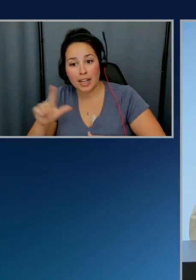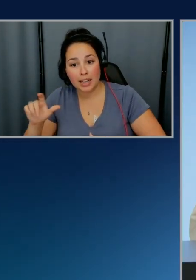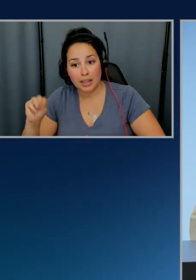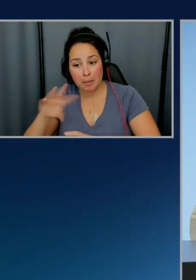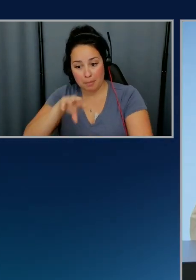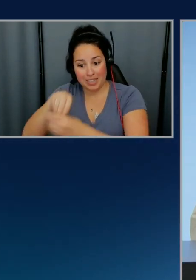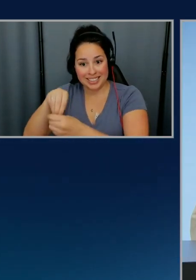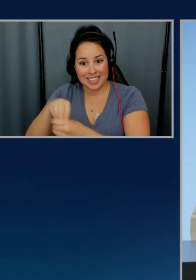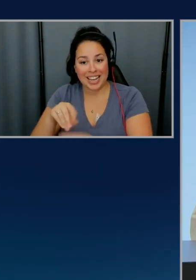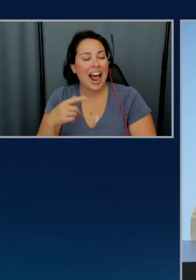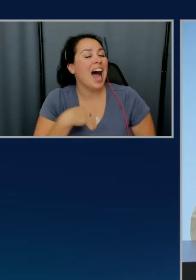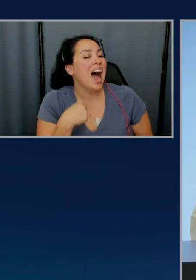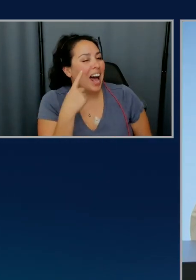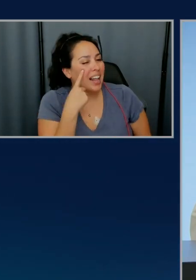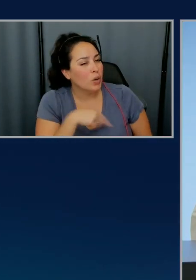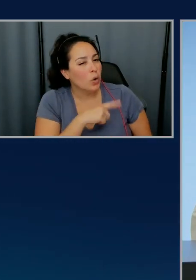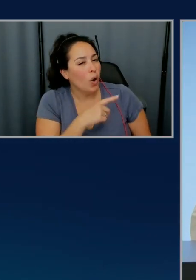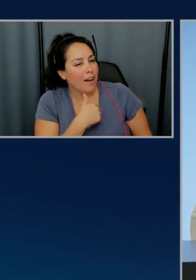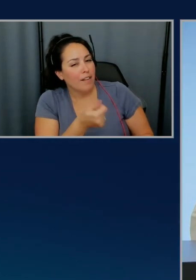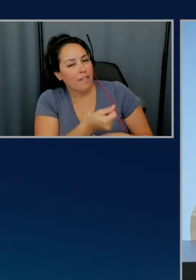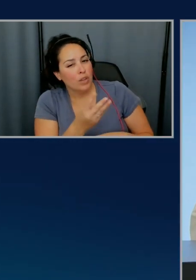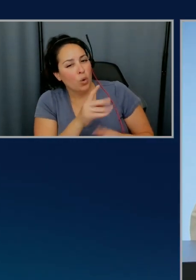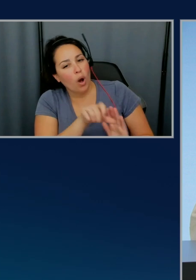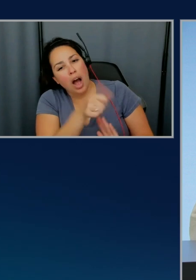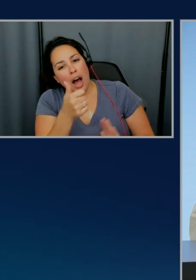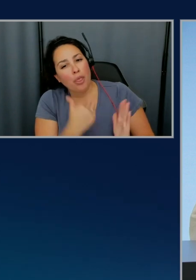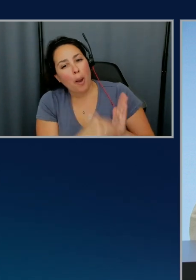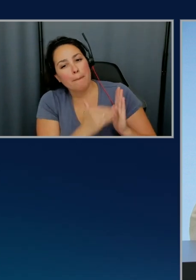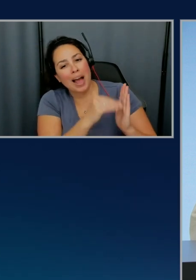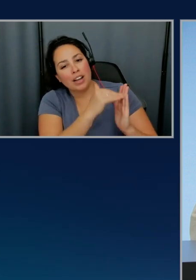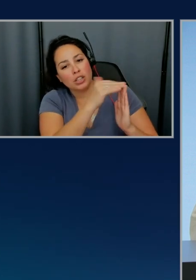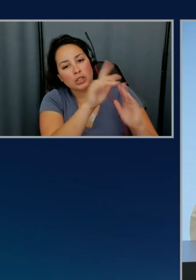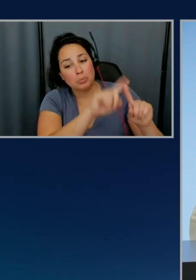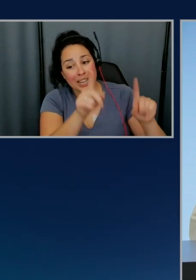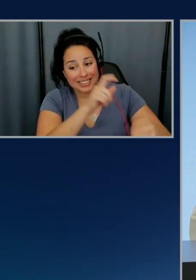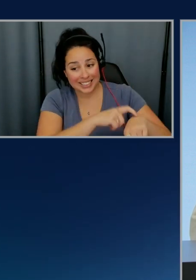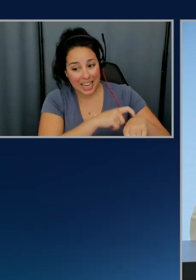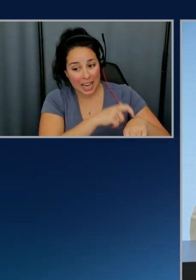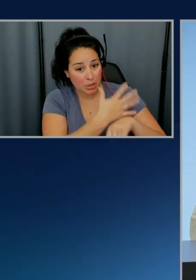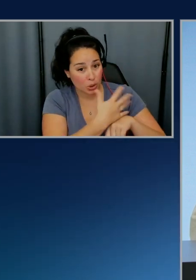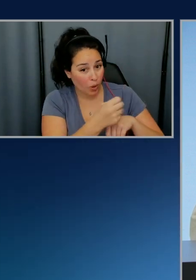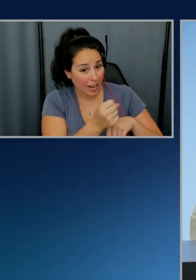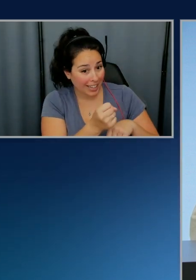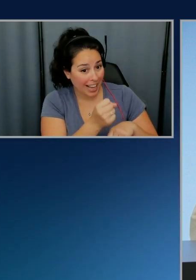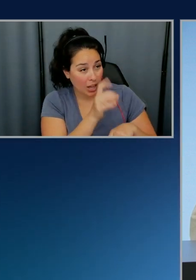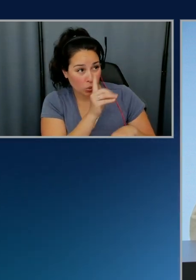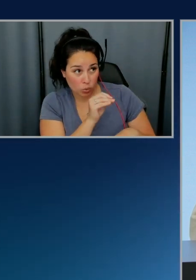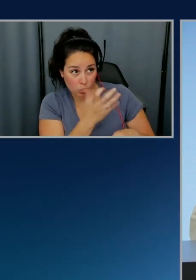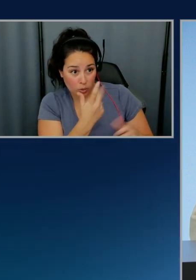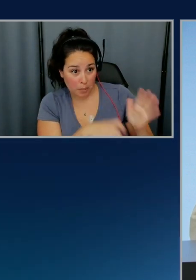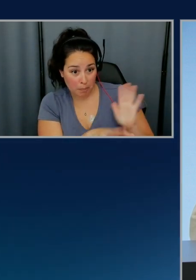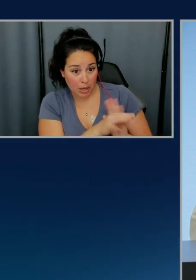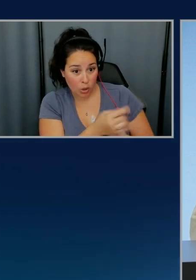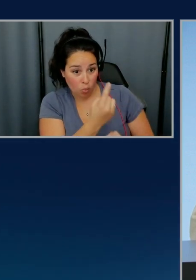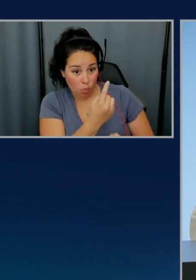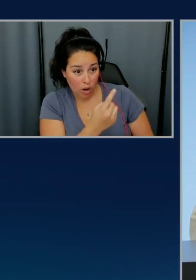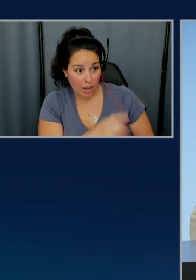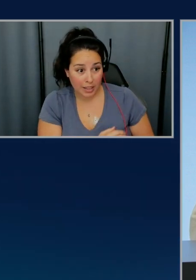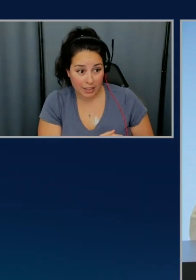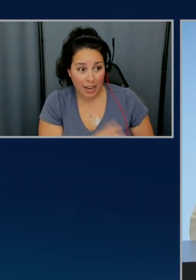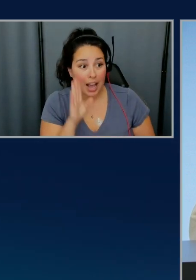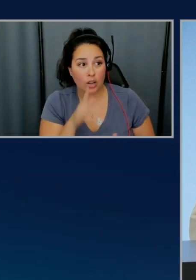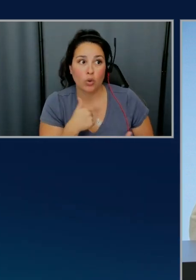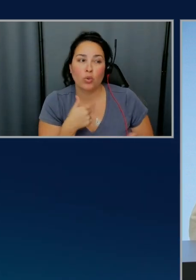had a few other patterns, Sudhir. We're running short on time. Do you want to pick maybe one of those and go into it? I know you had one about an anonymizer. You've